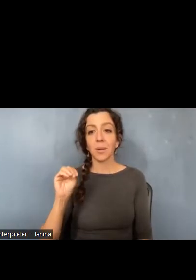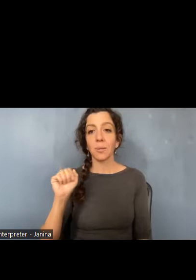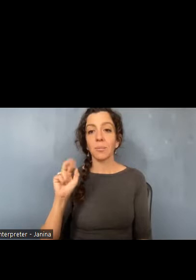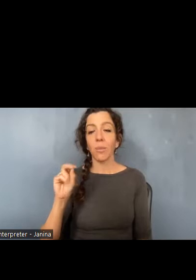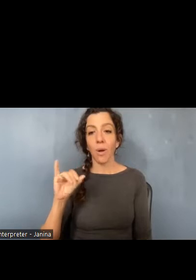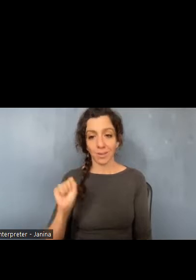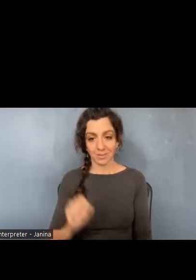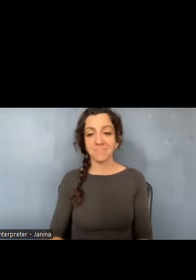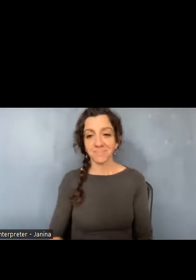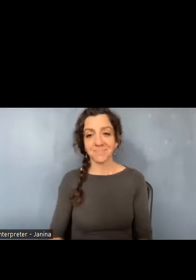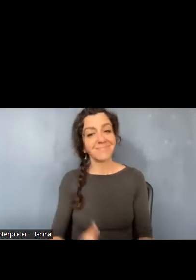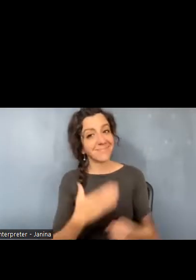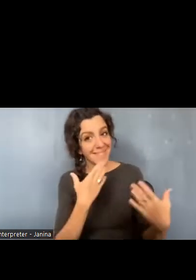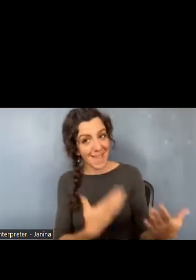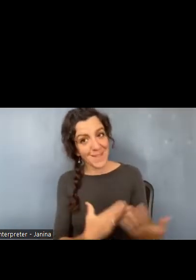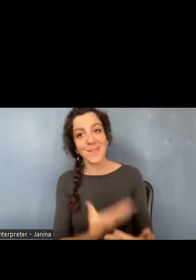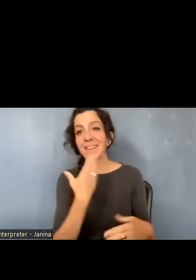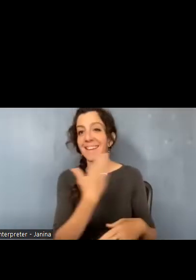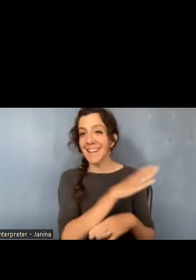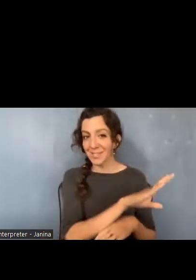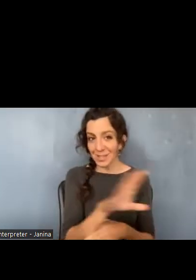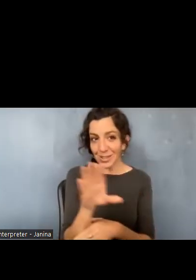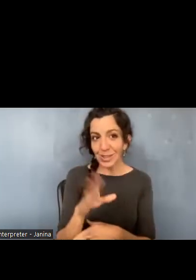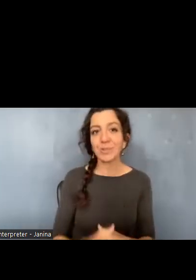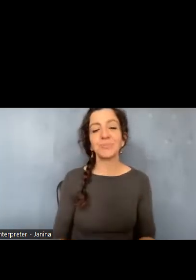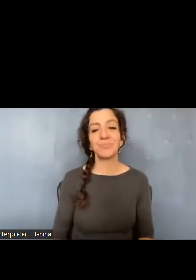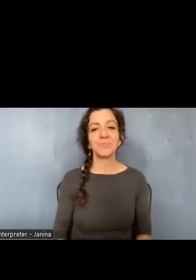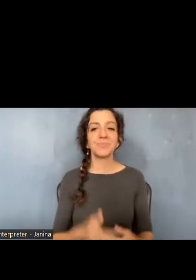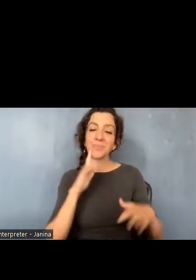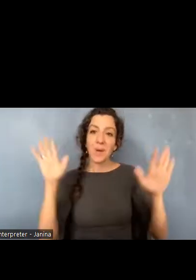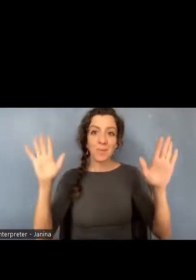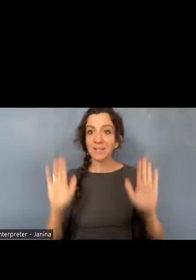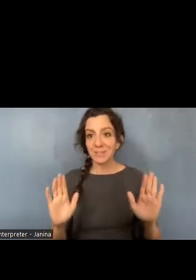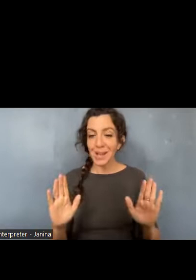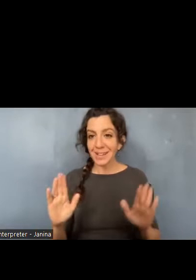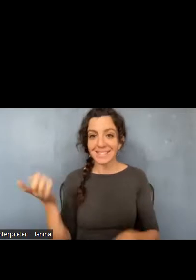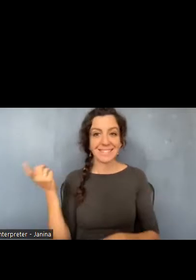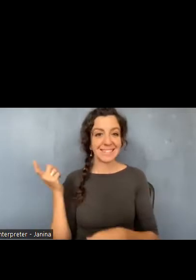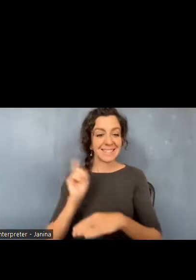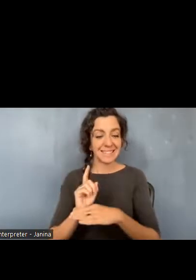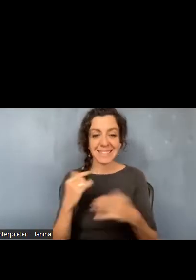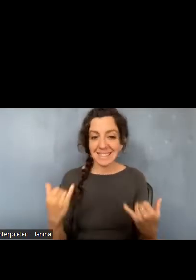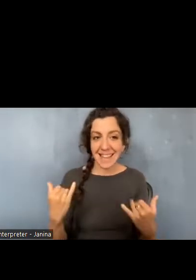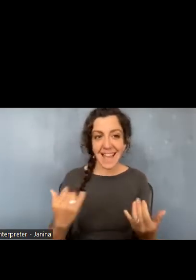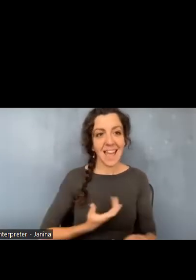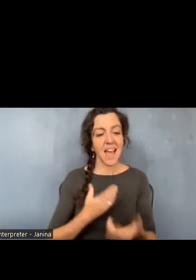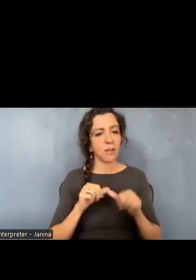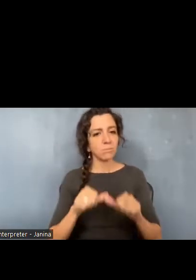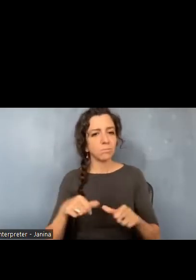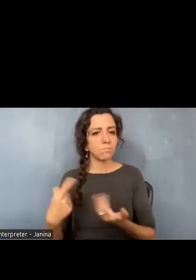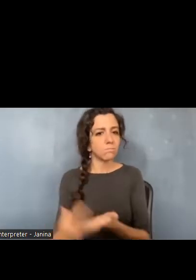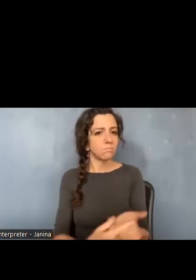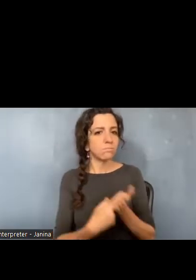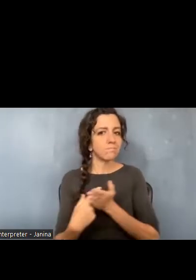you, Connie, and good afternoon, everybody. It is great to be here to continue this conversation